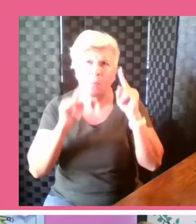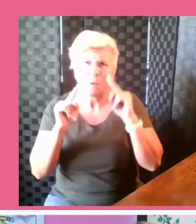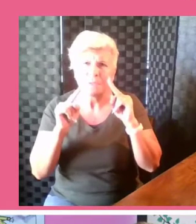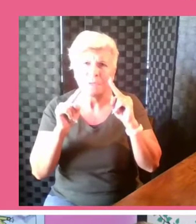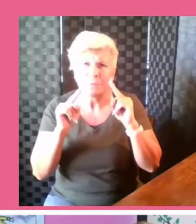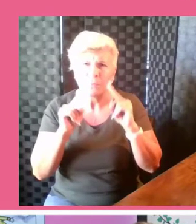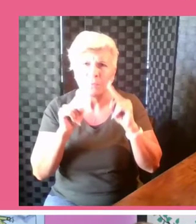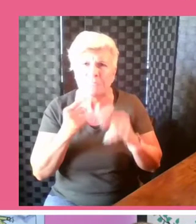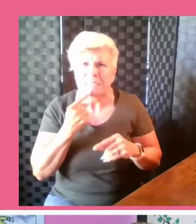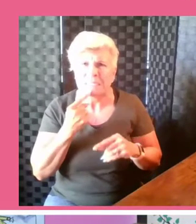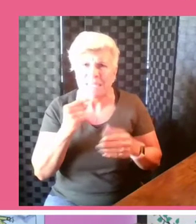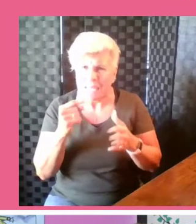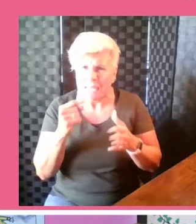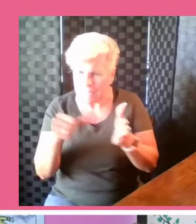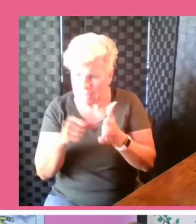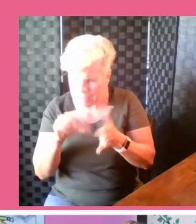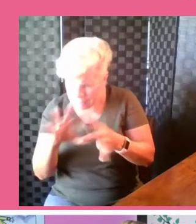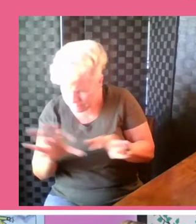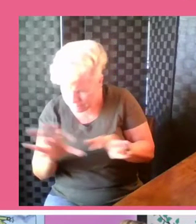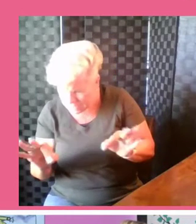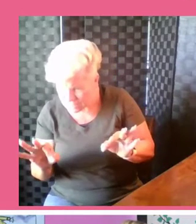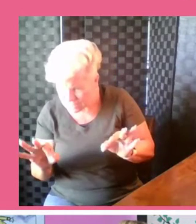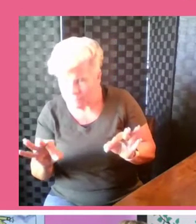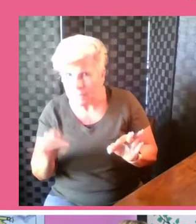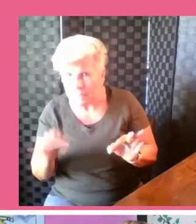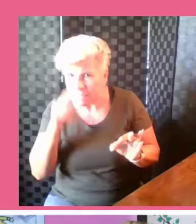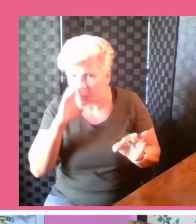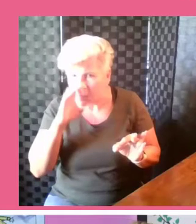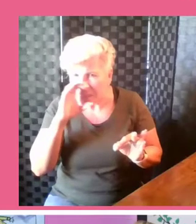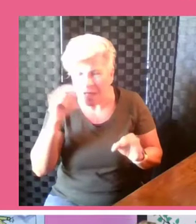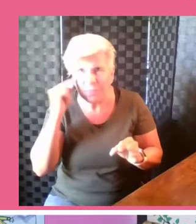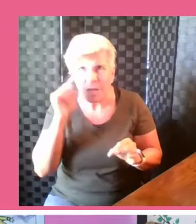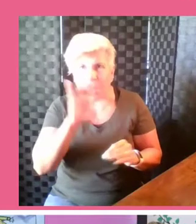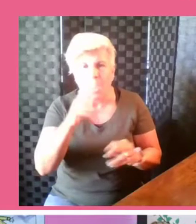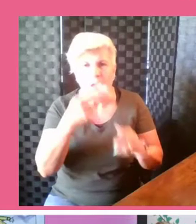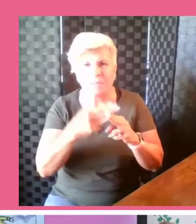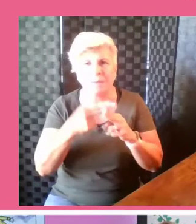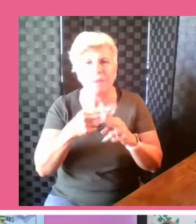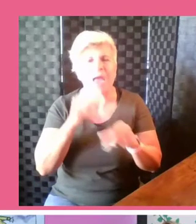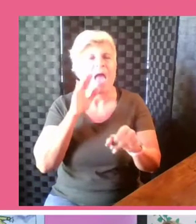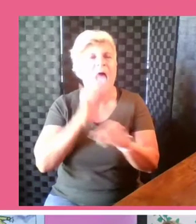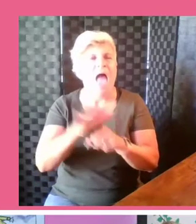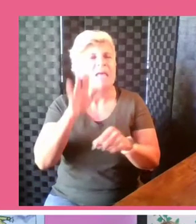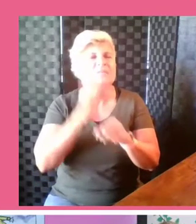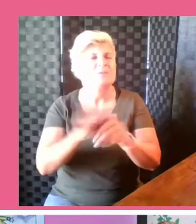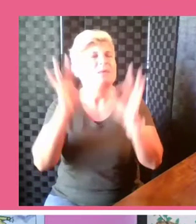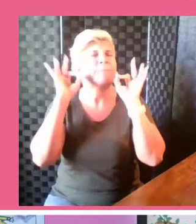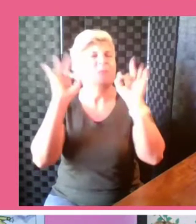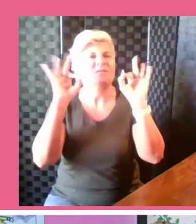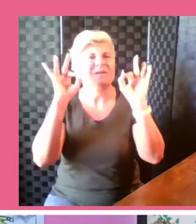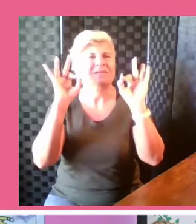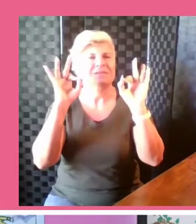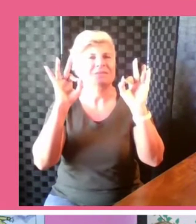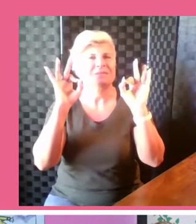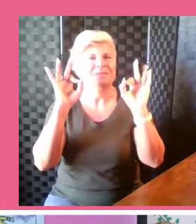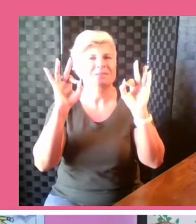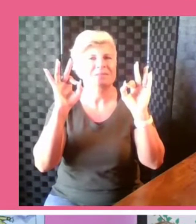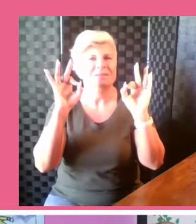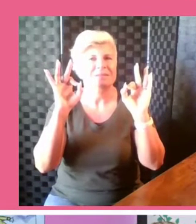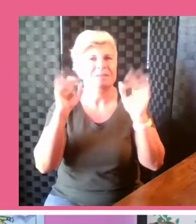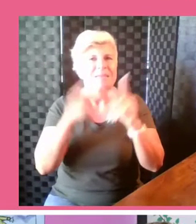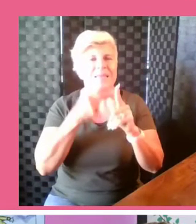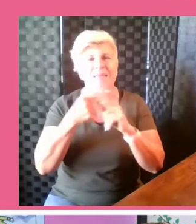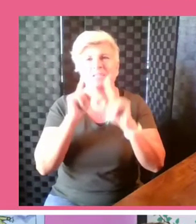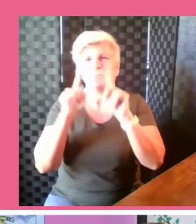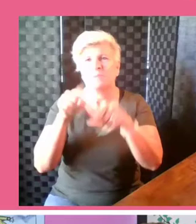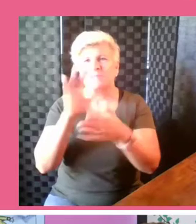what does it actually say on the page? It says Chrysanthemum thought her name was absolutely perfect. And then she started